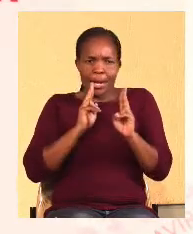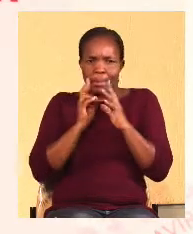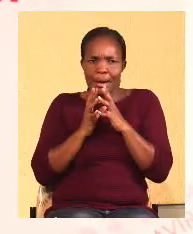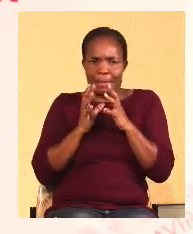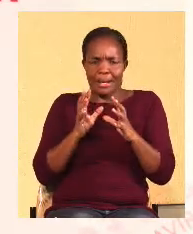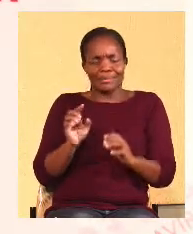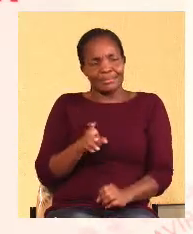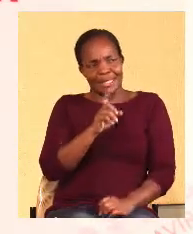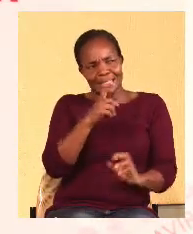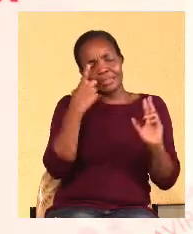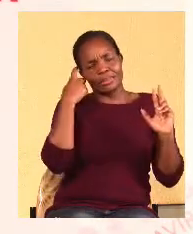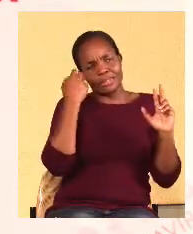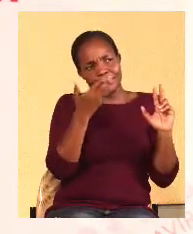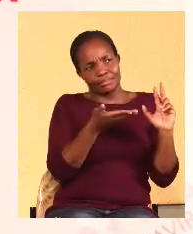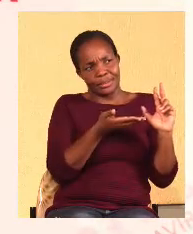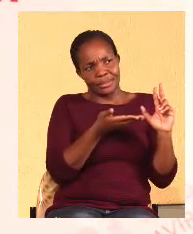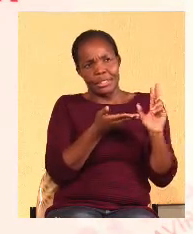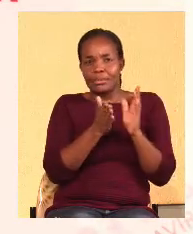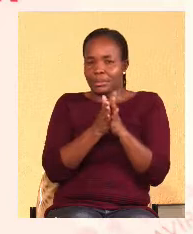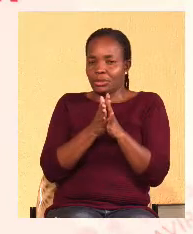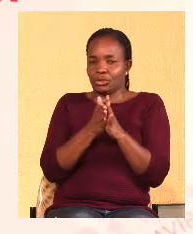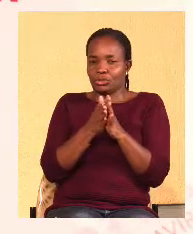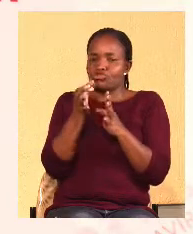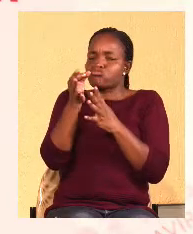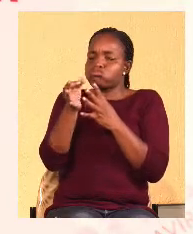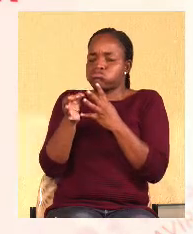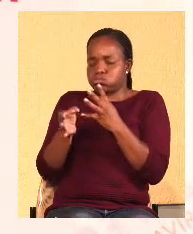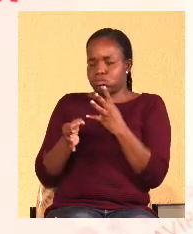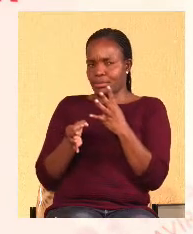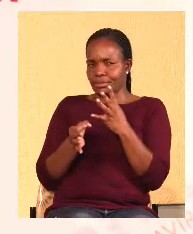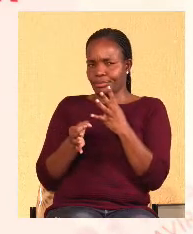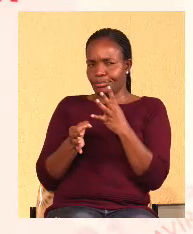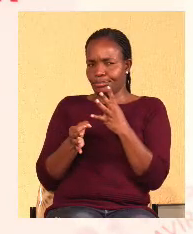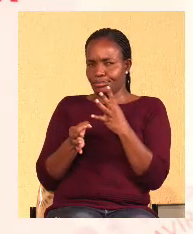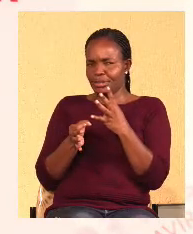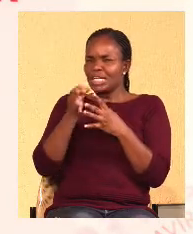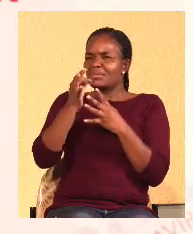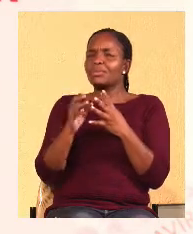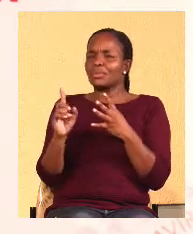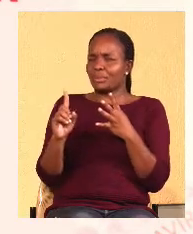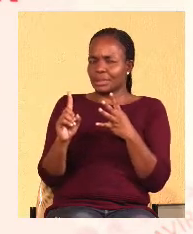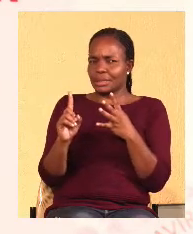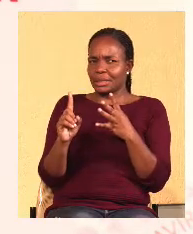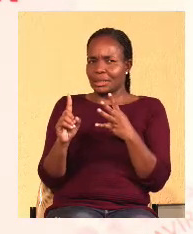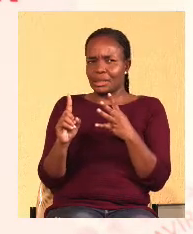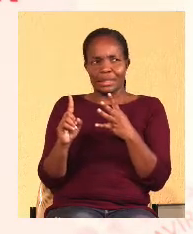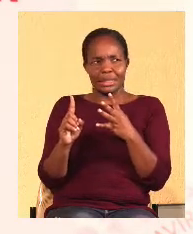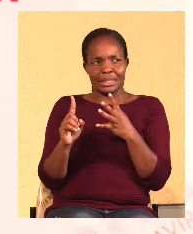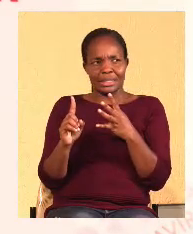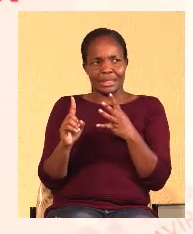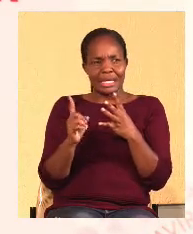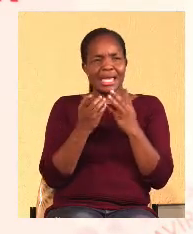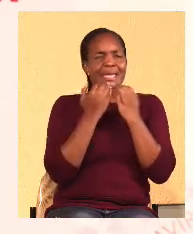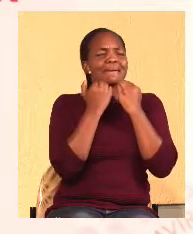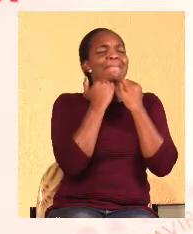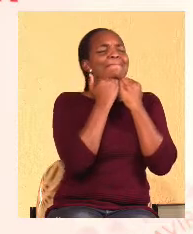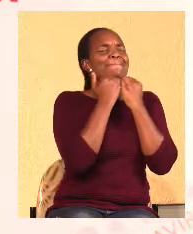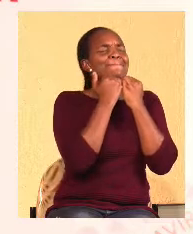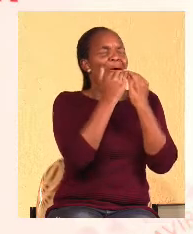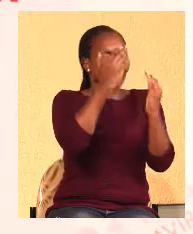want the minister to explain to us the meaning between essential